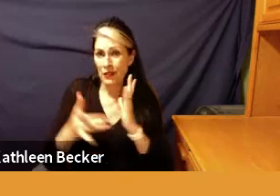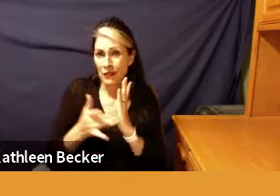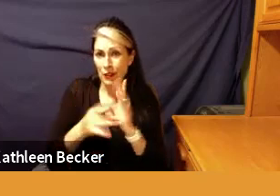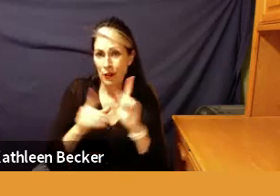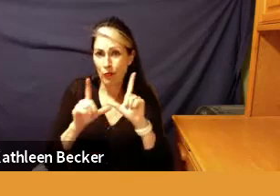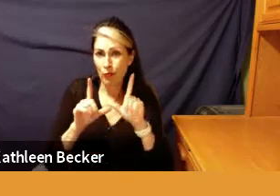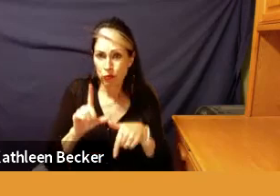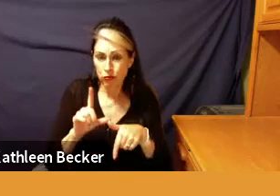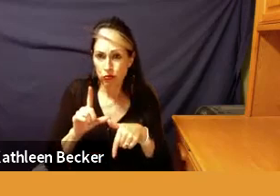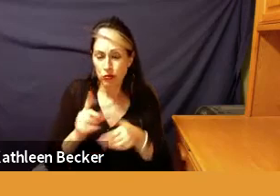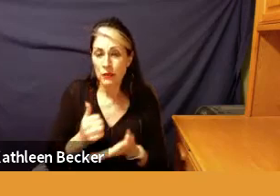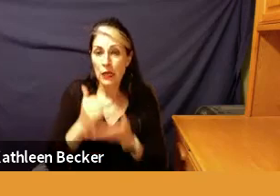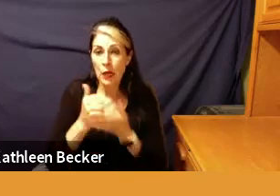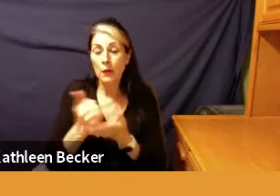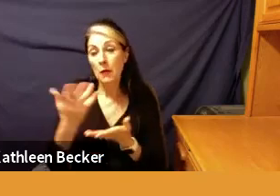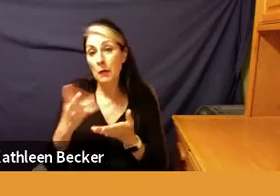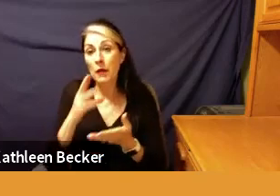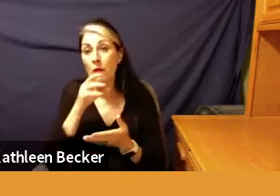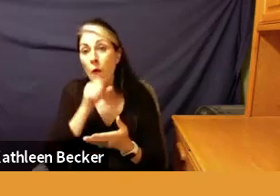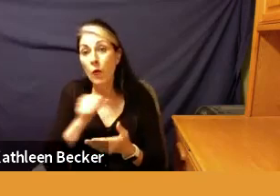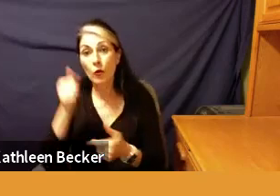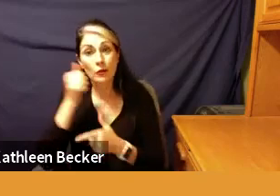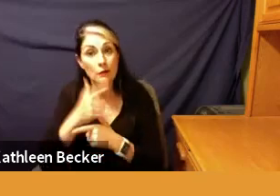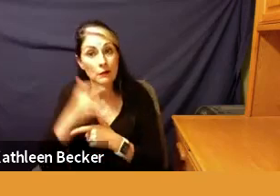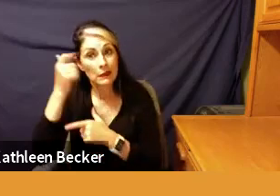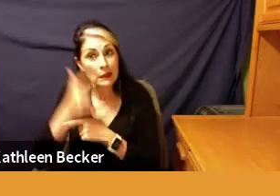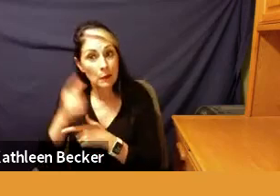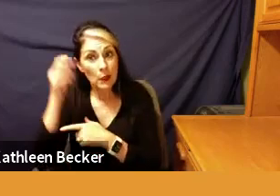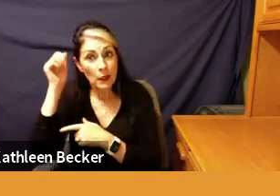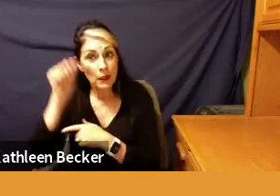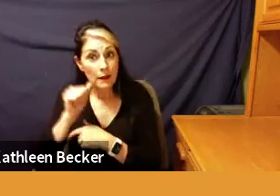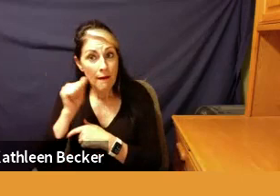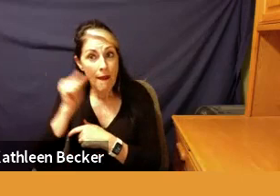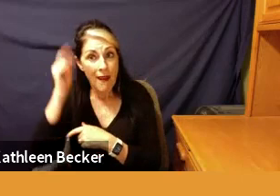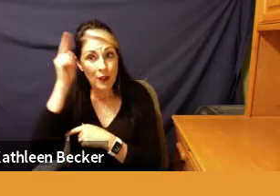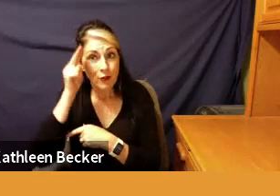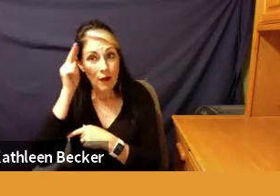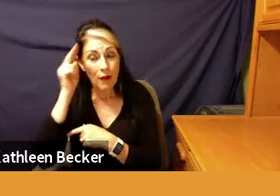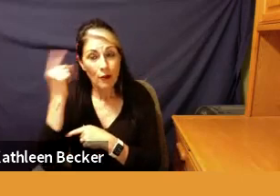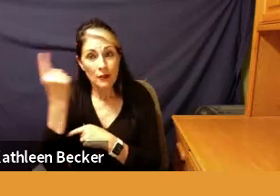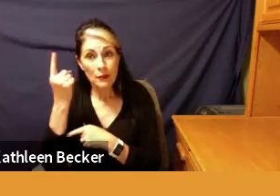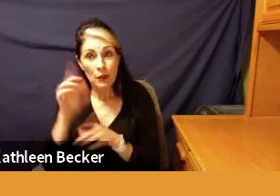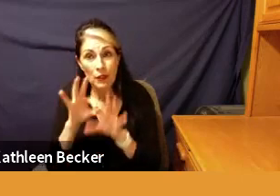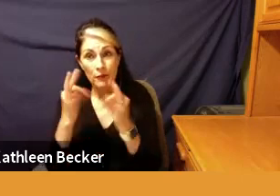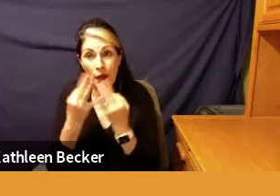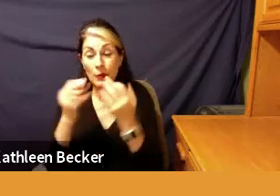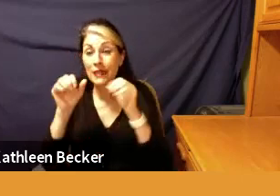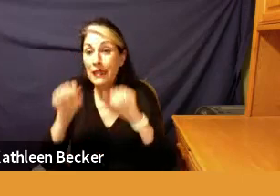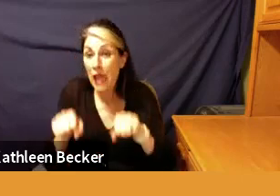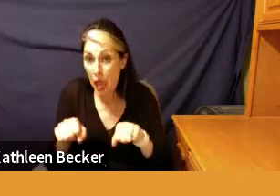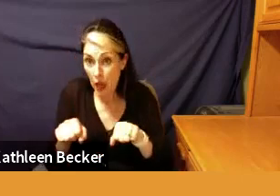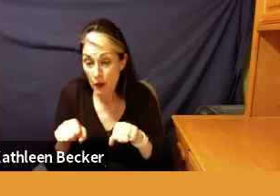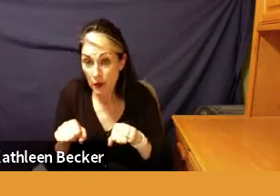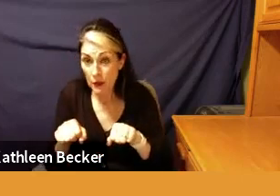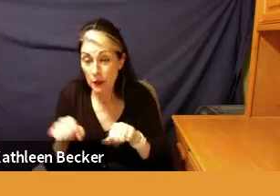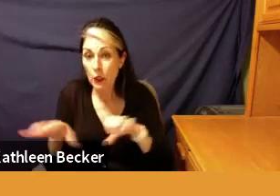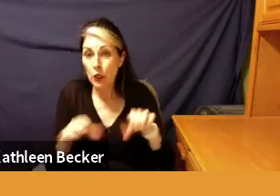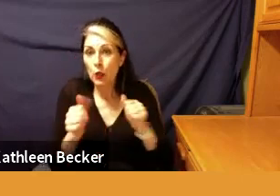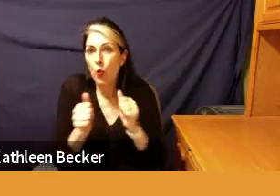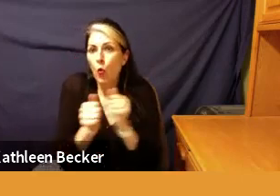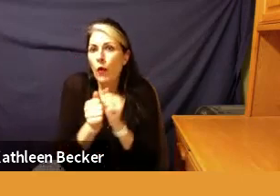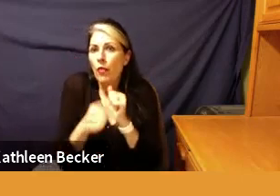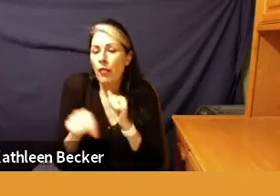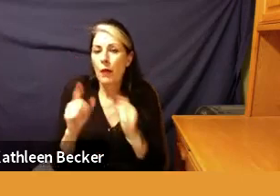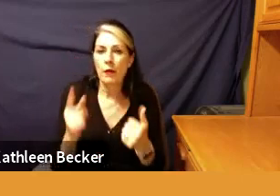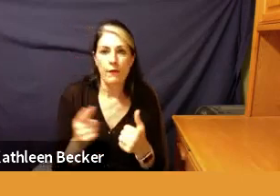that out, then maybe an older sibling or an aunt or uncle or somebody else in the family can do it. But doing it with them at